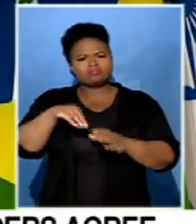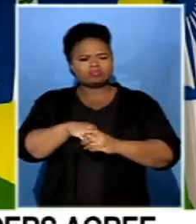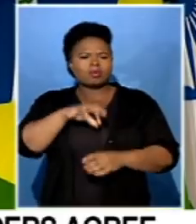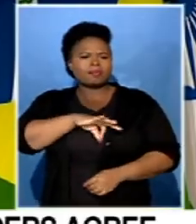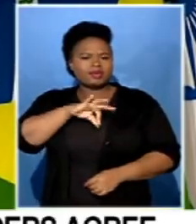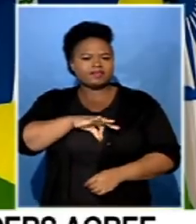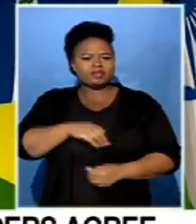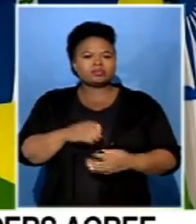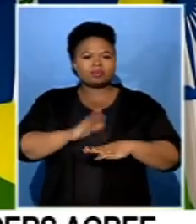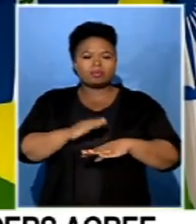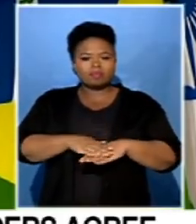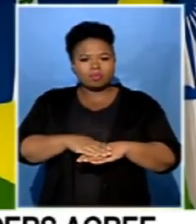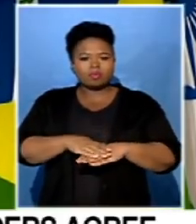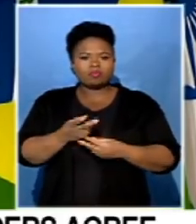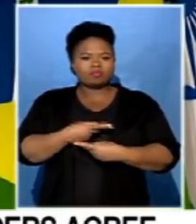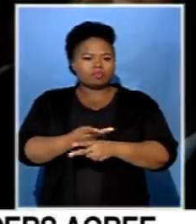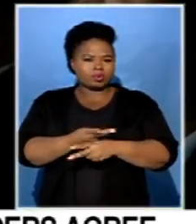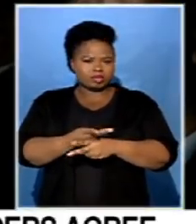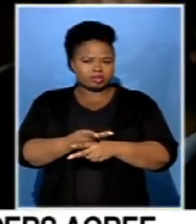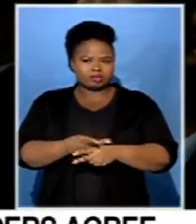productivity and growing pains.